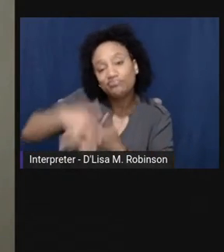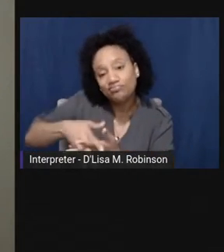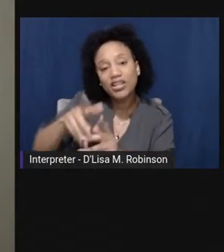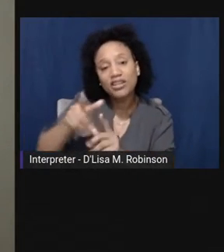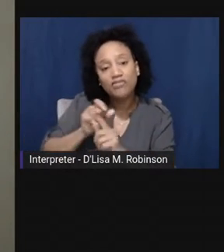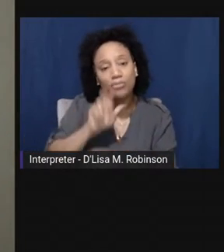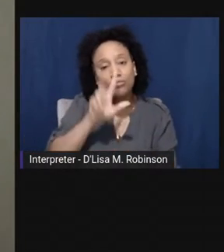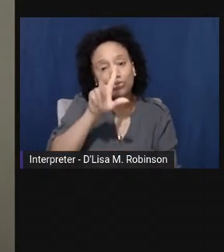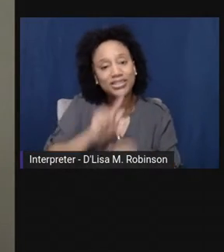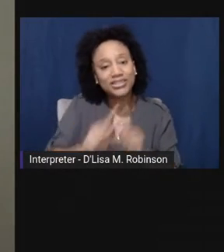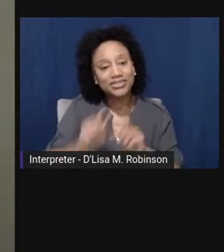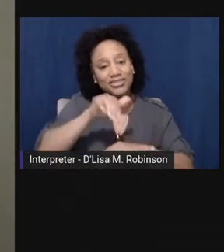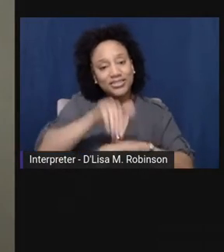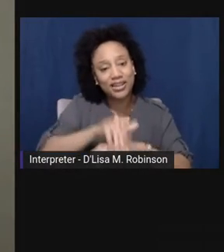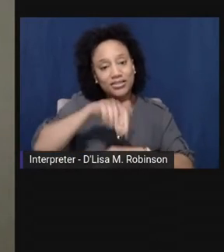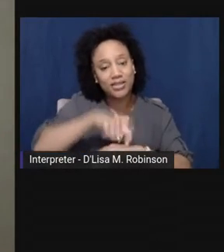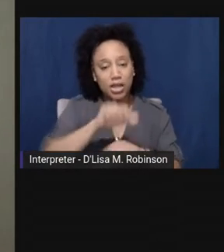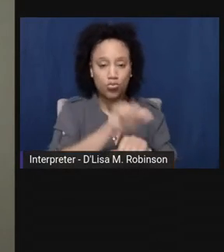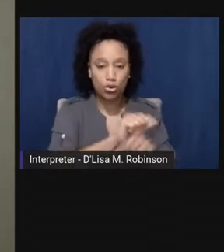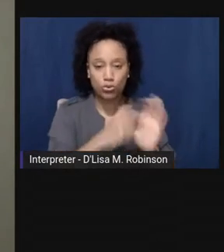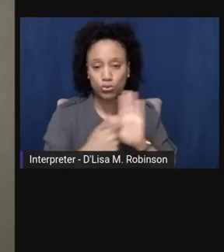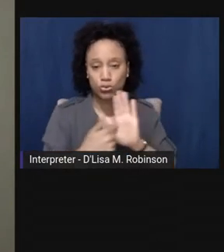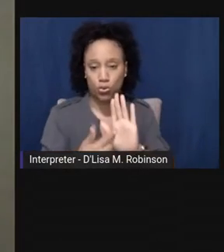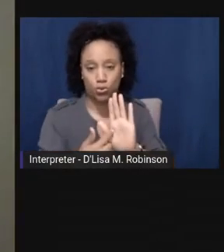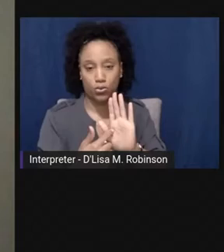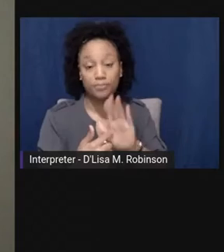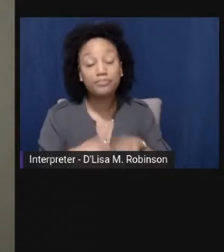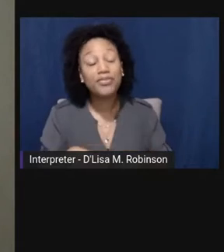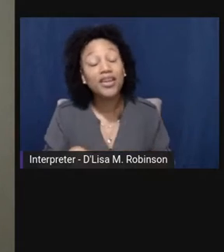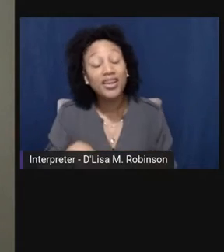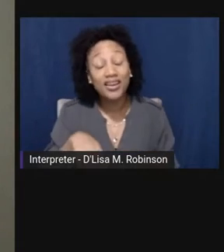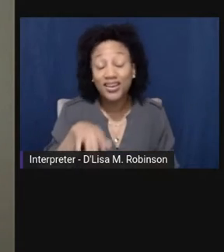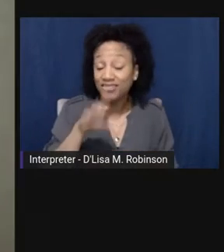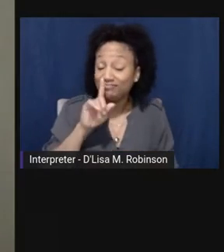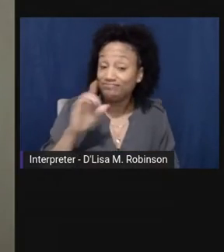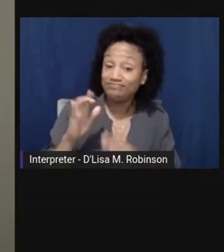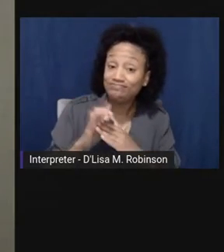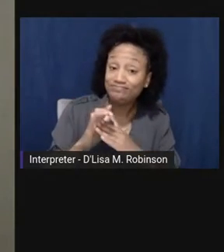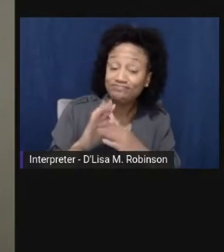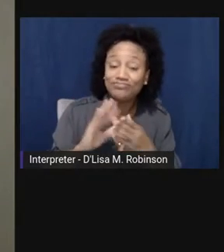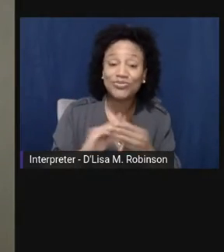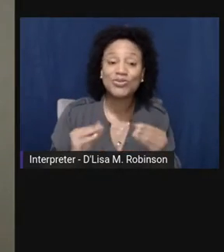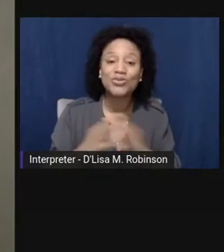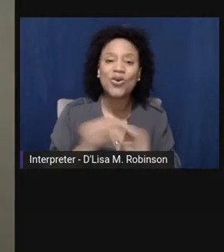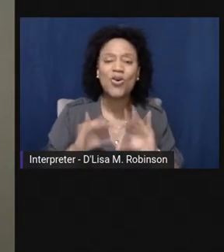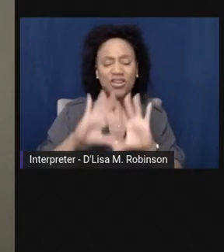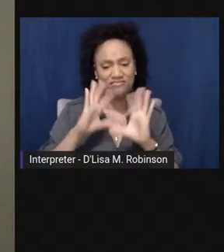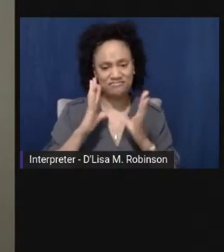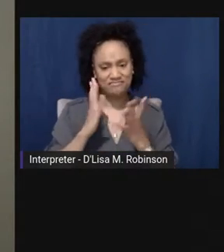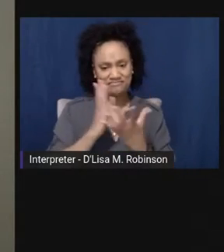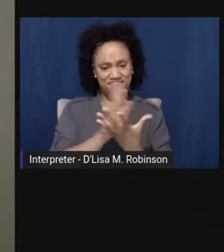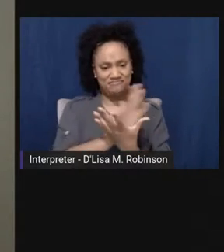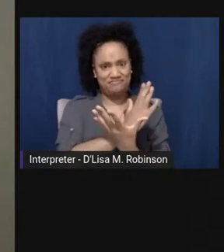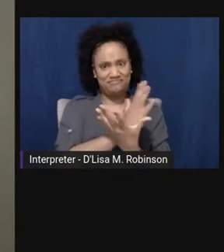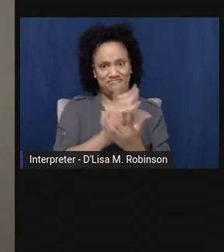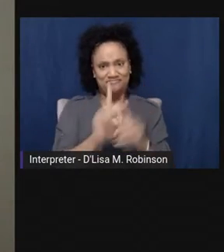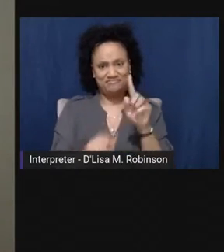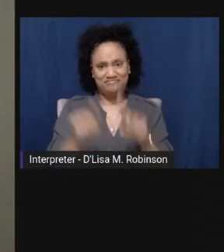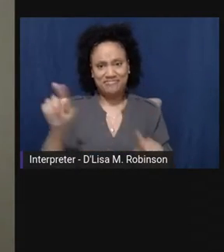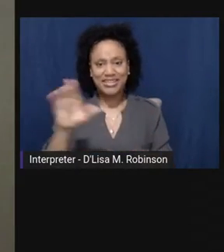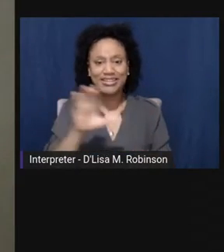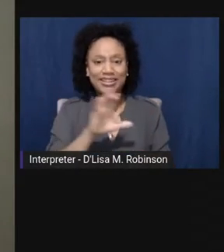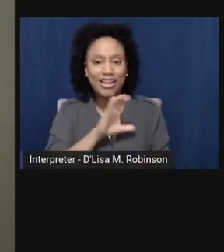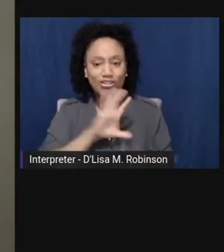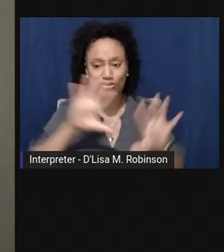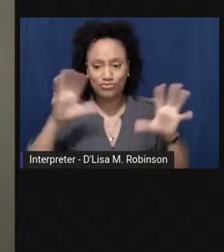of evening-length works. It is an epic. The story spans a constellation of characters brought